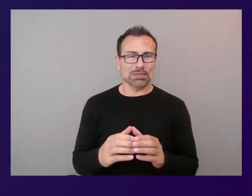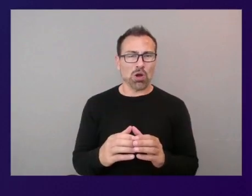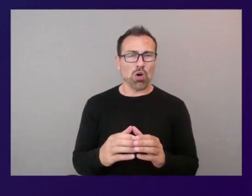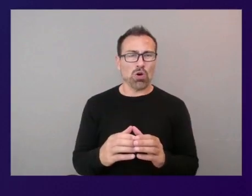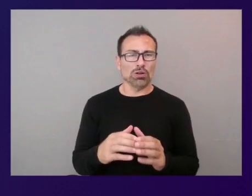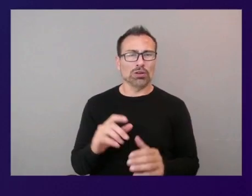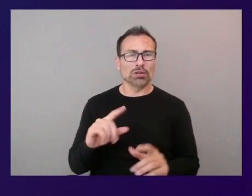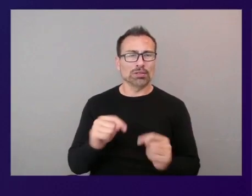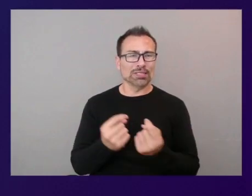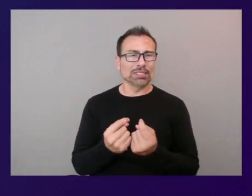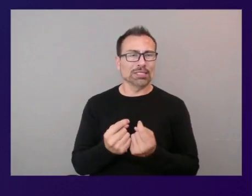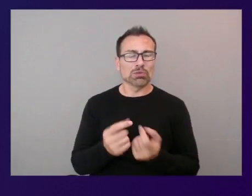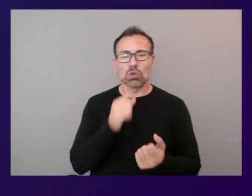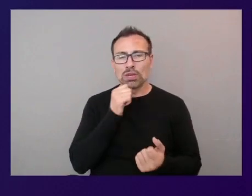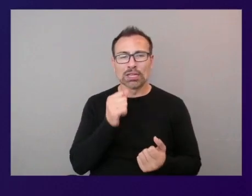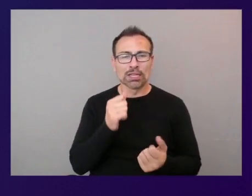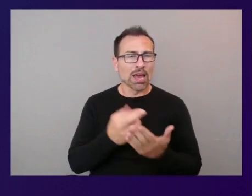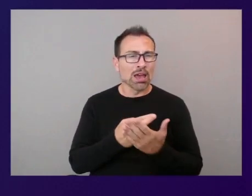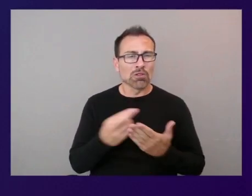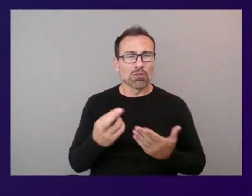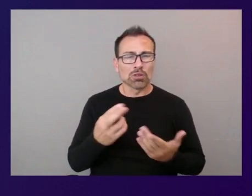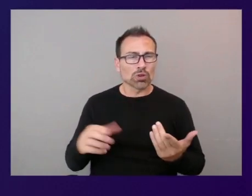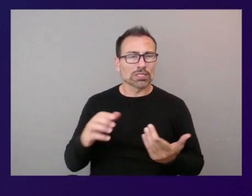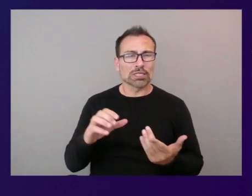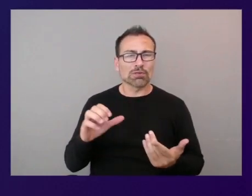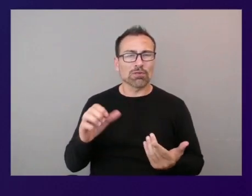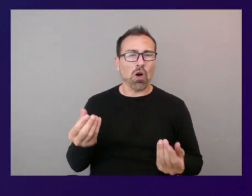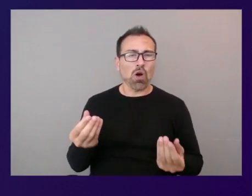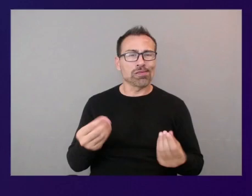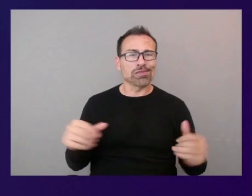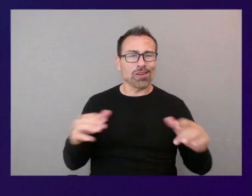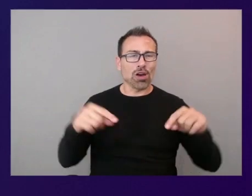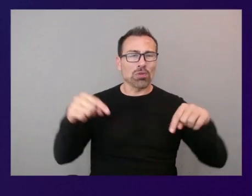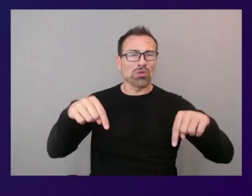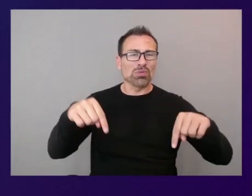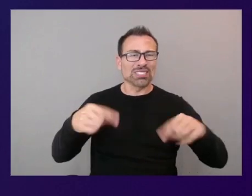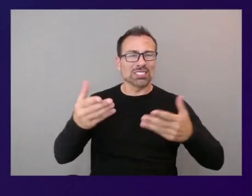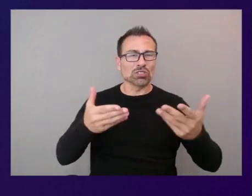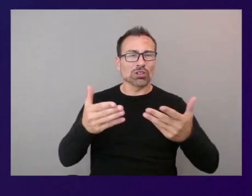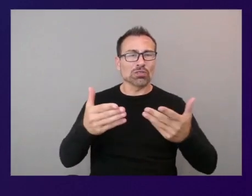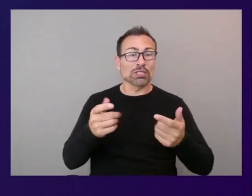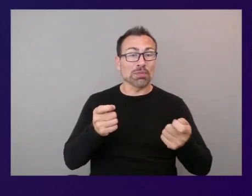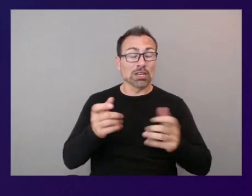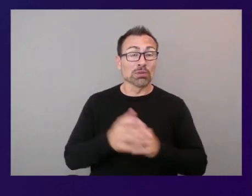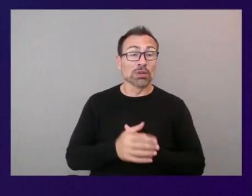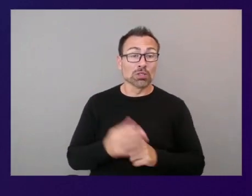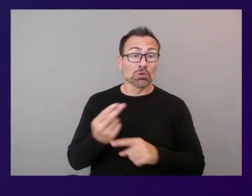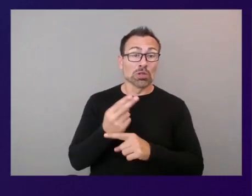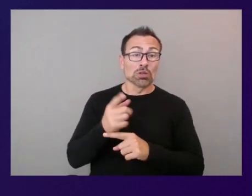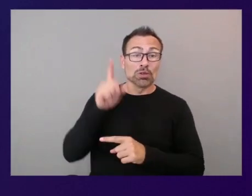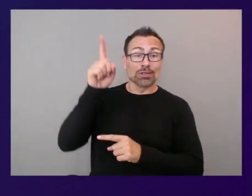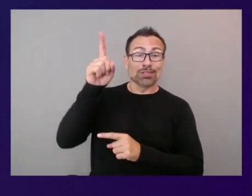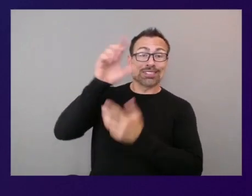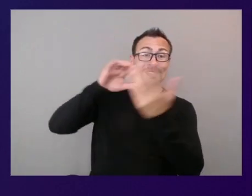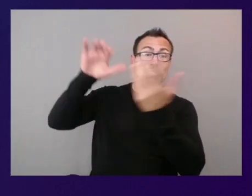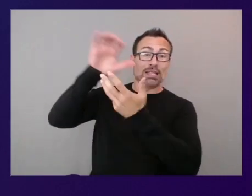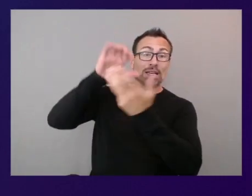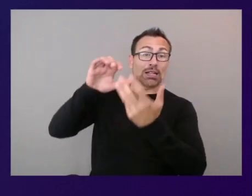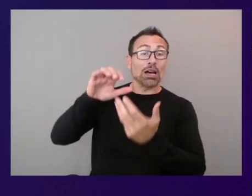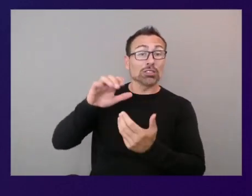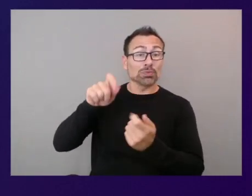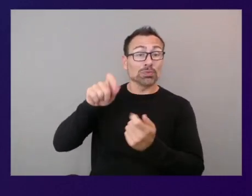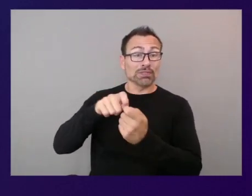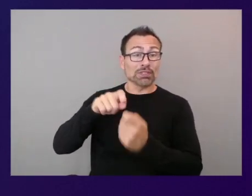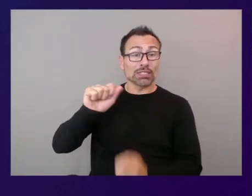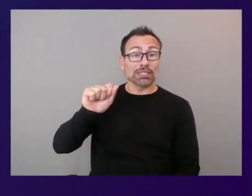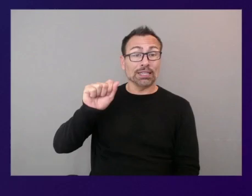for on-premises server management. We used the cloud, in particular AWS. And my manager was just starting to get